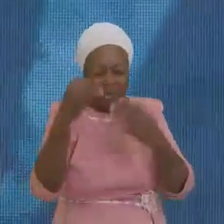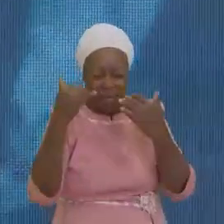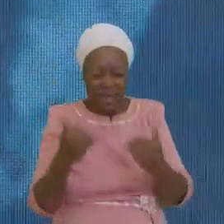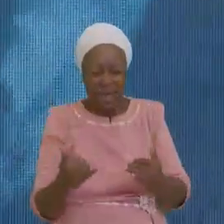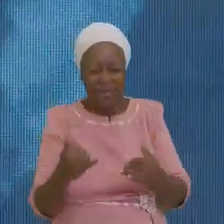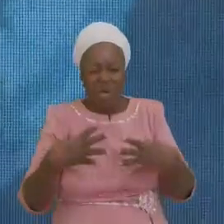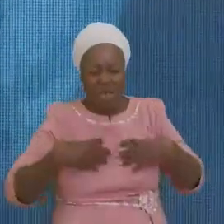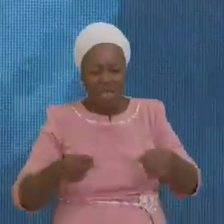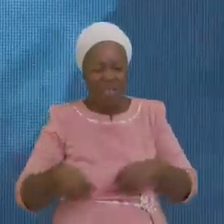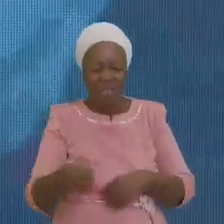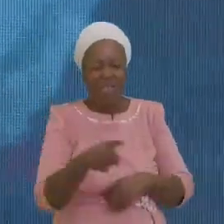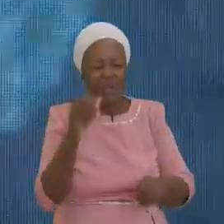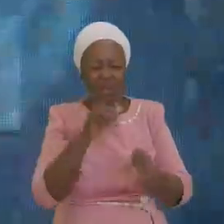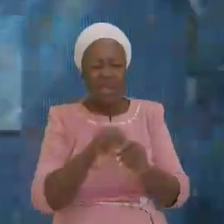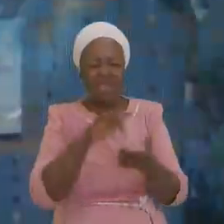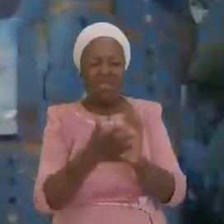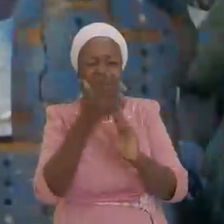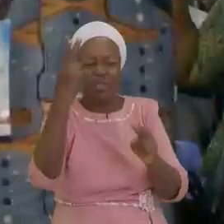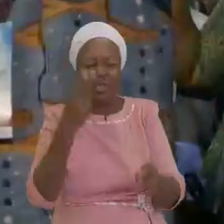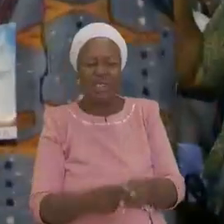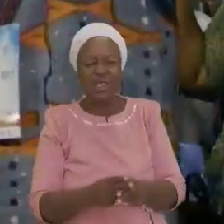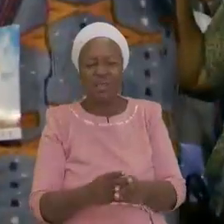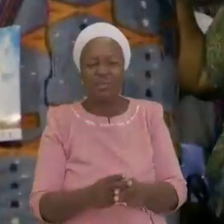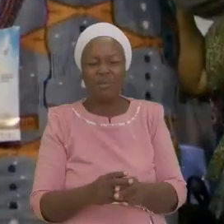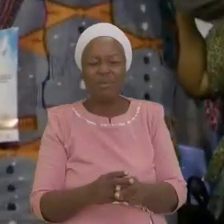Heal them in Jesus' name.